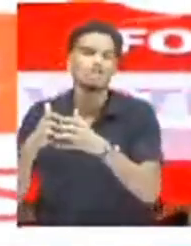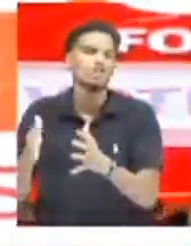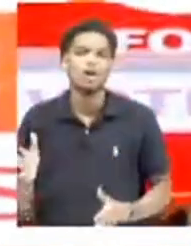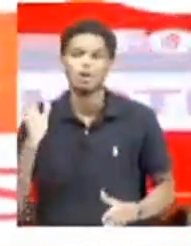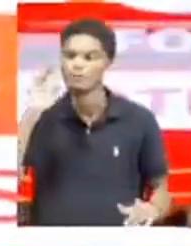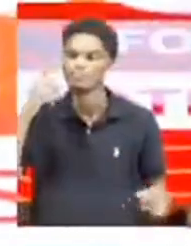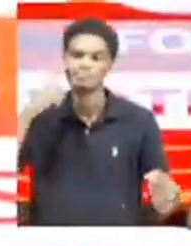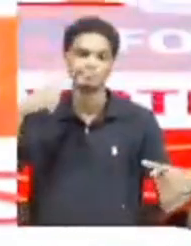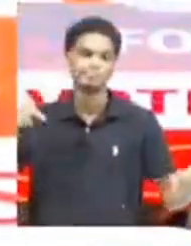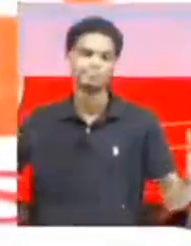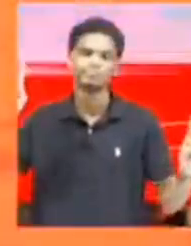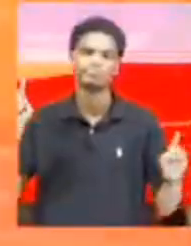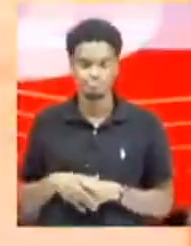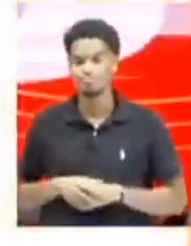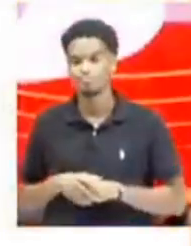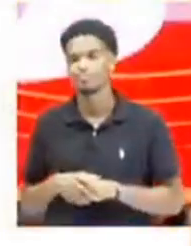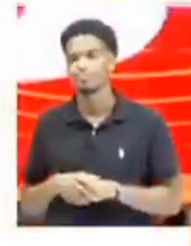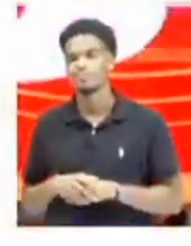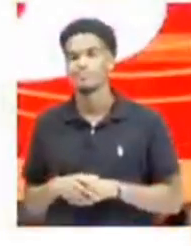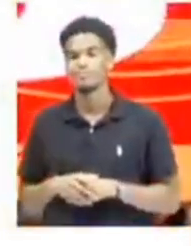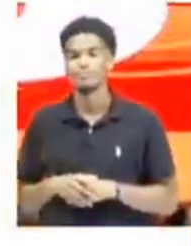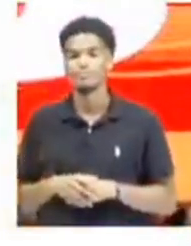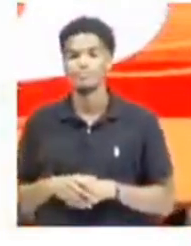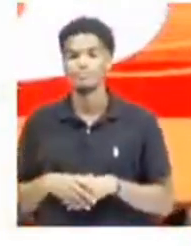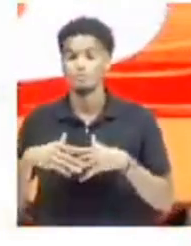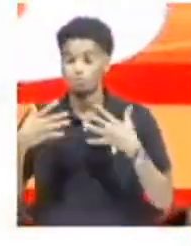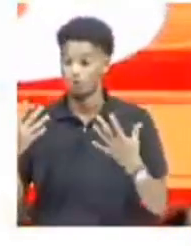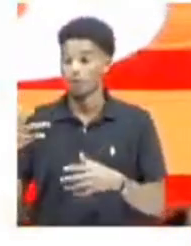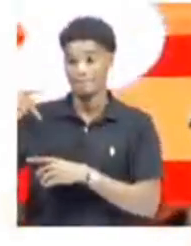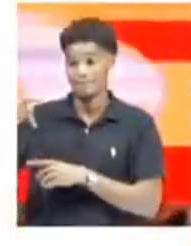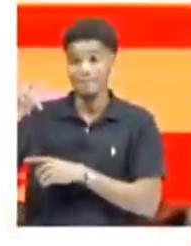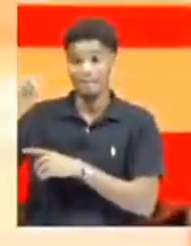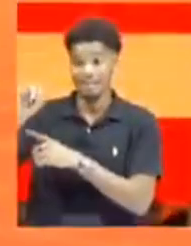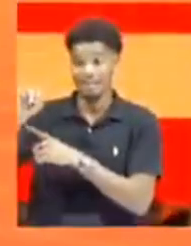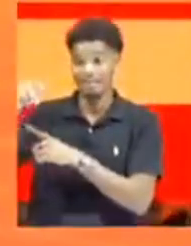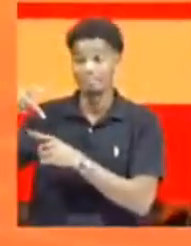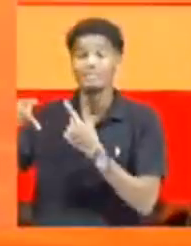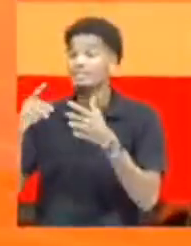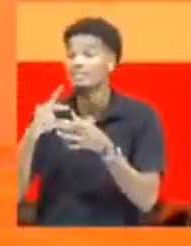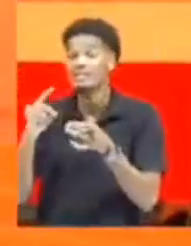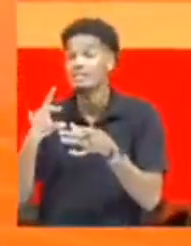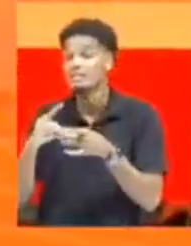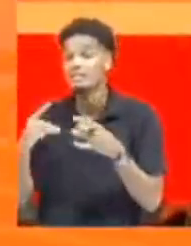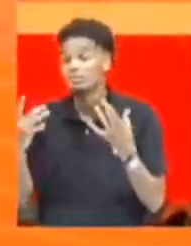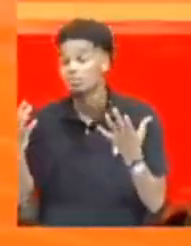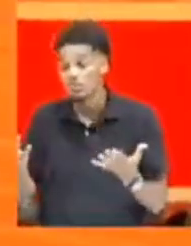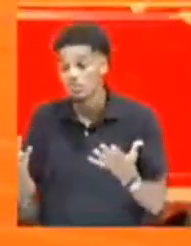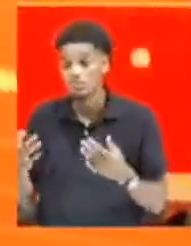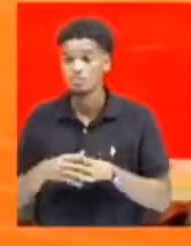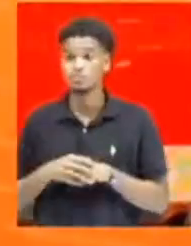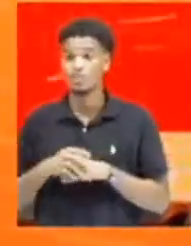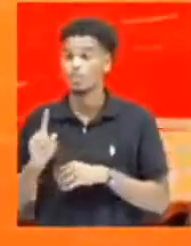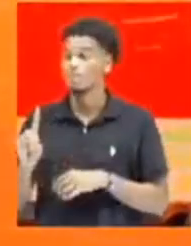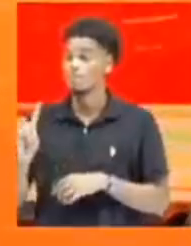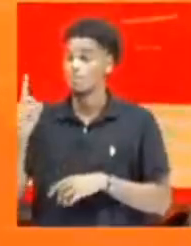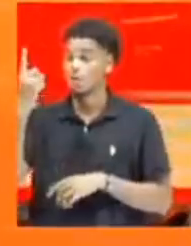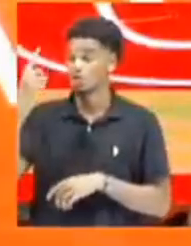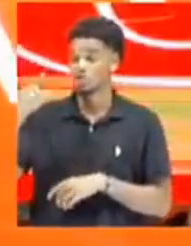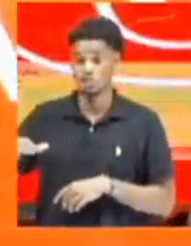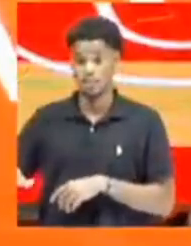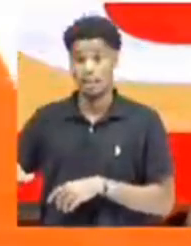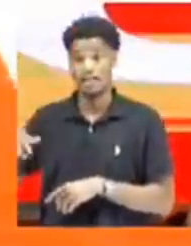So the People's National Party says that the first child in any family that get